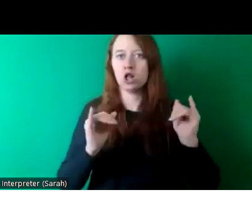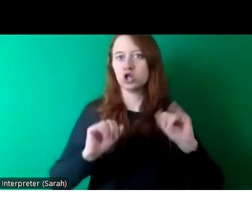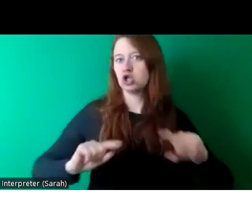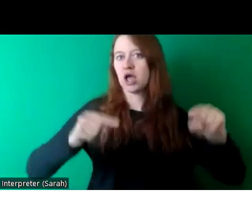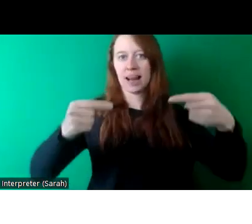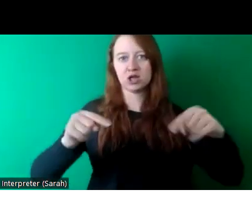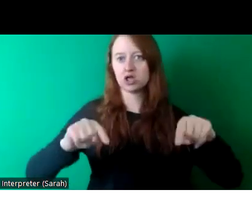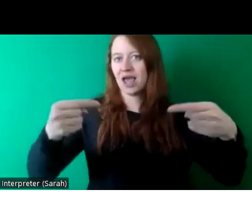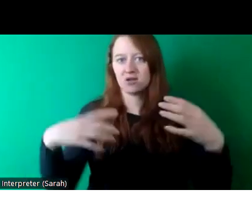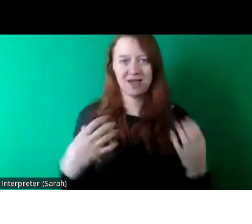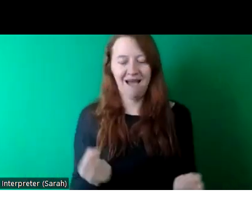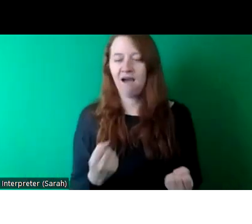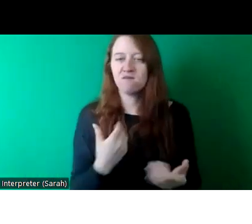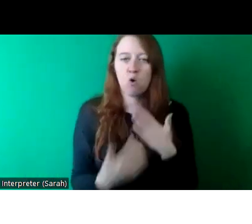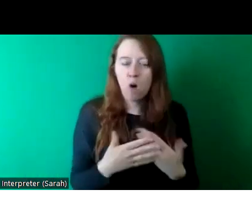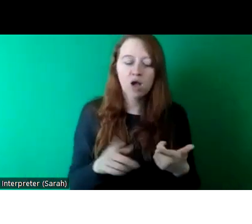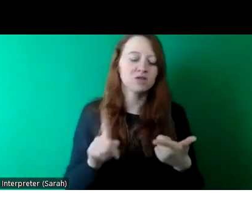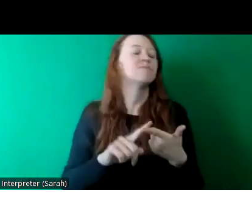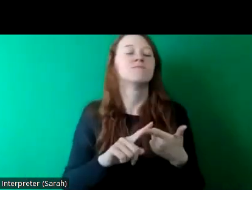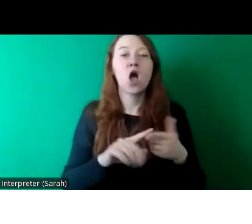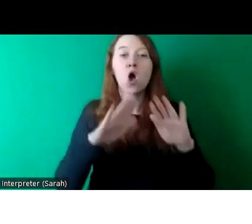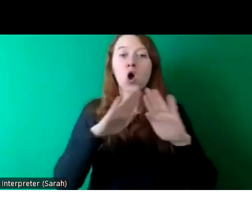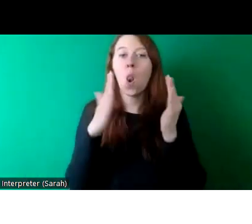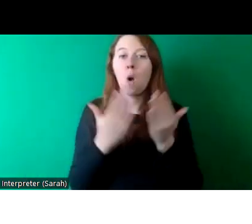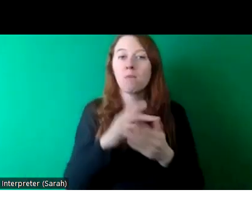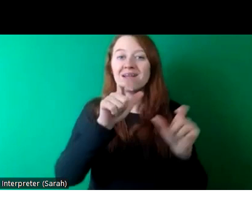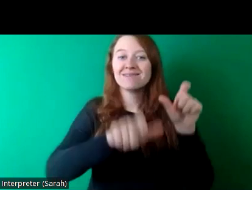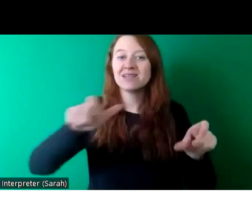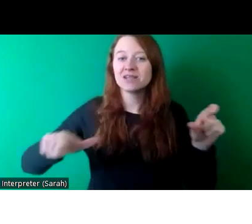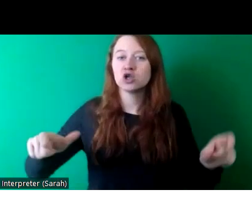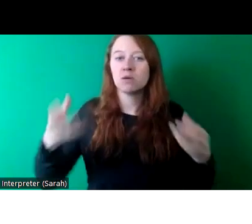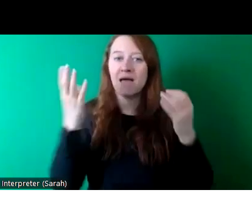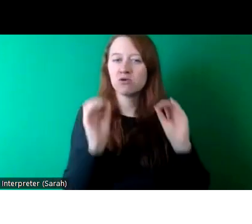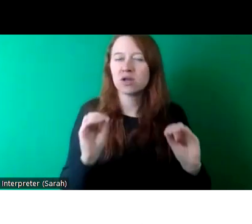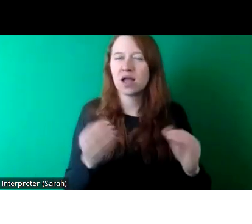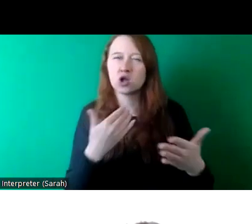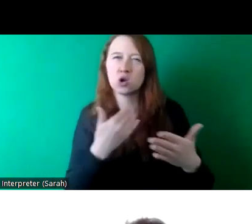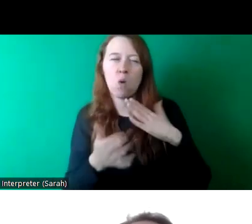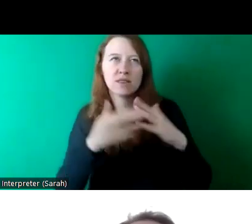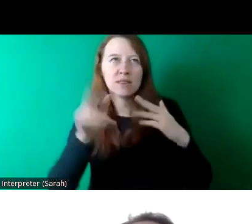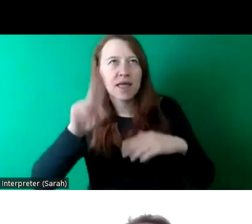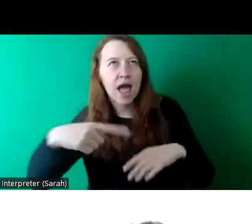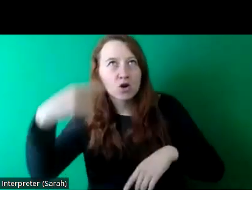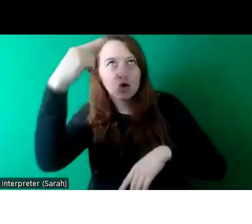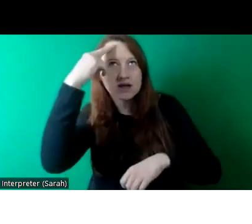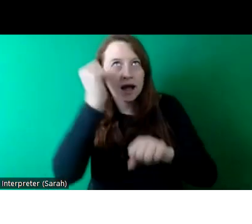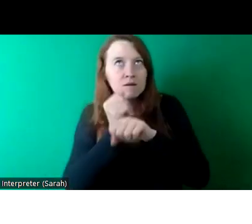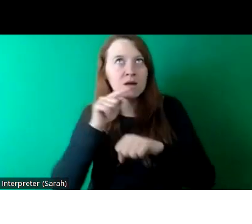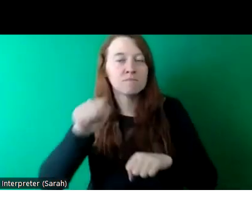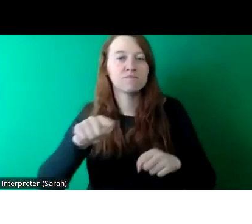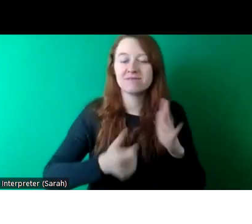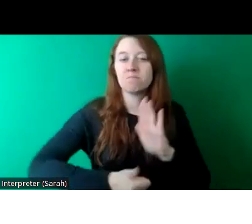own pedagogical skills around global citizenship education, and ultimately to build their confidence in being able to